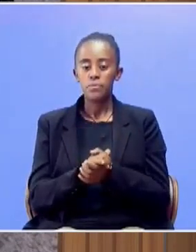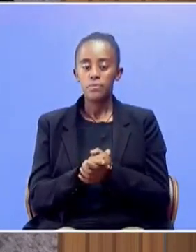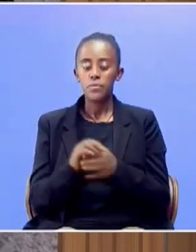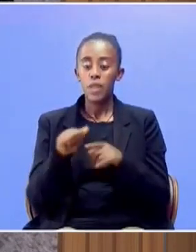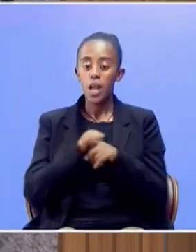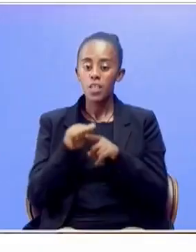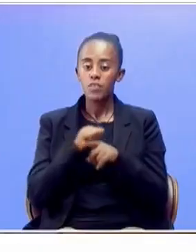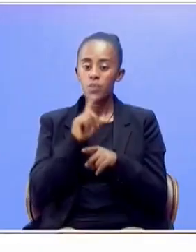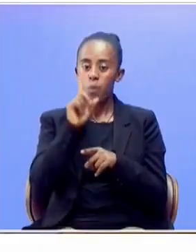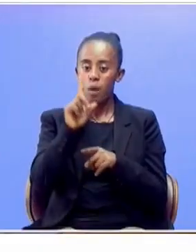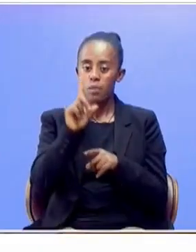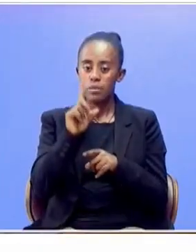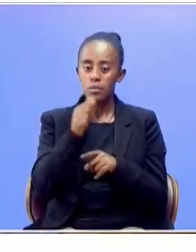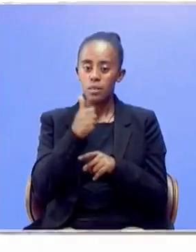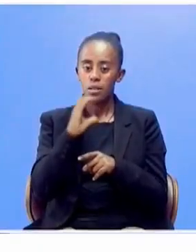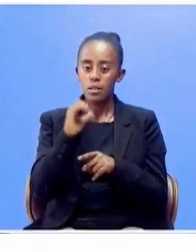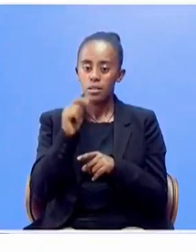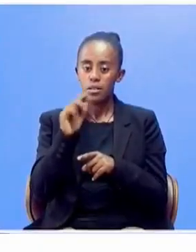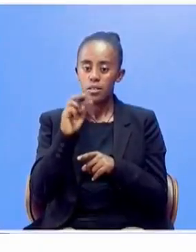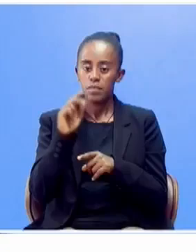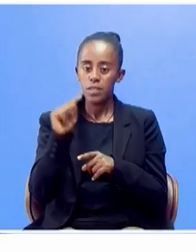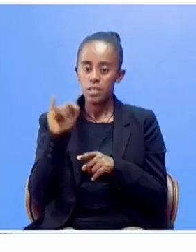1.